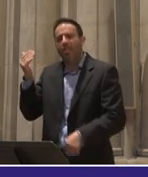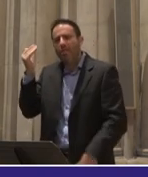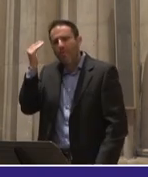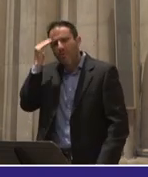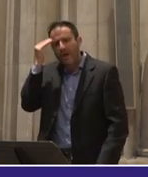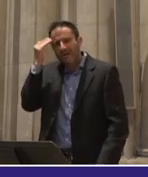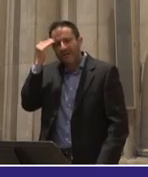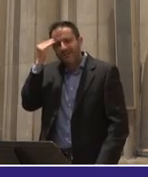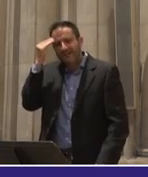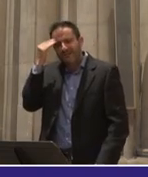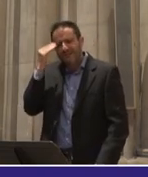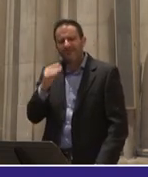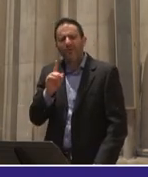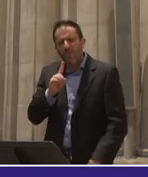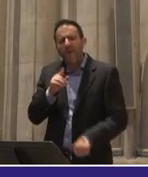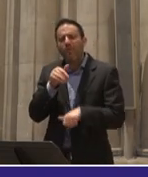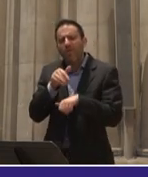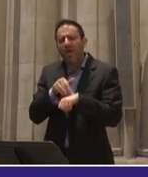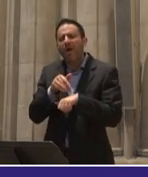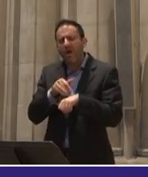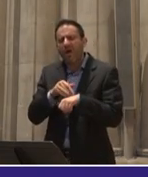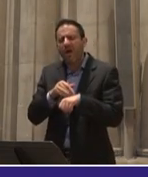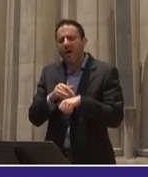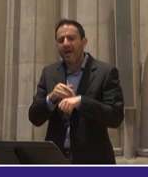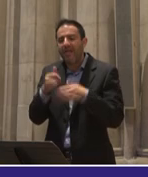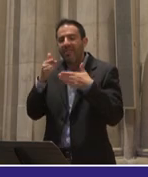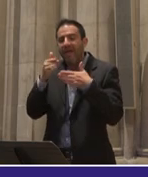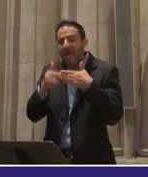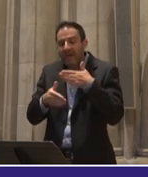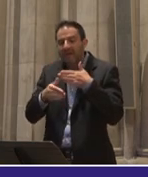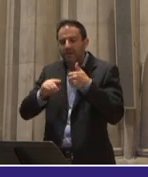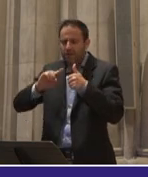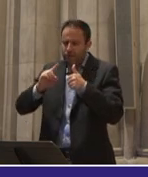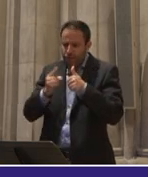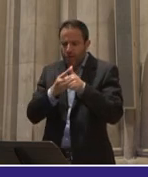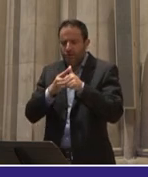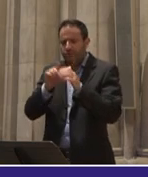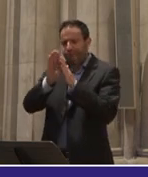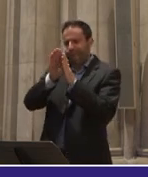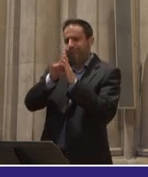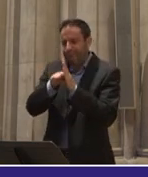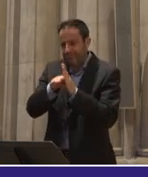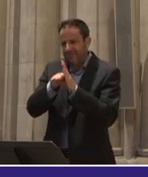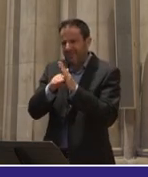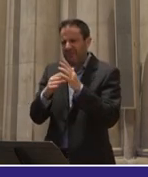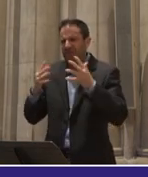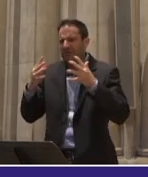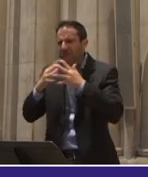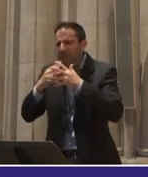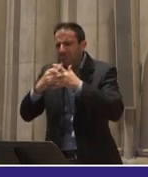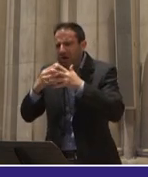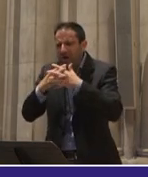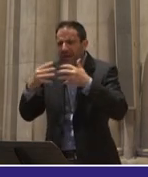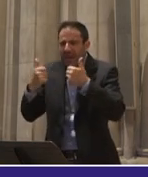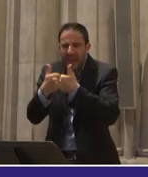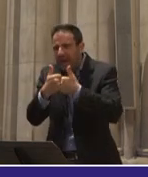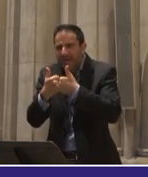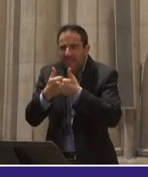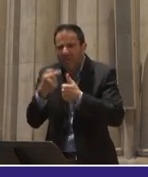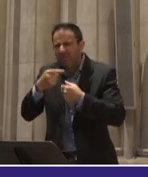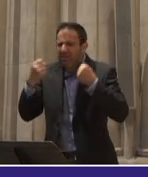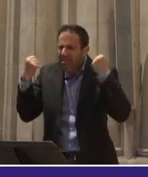in his life at the end of the first quarter. And as in a football game, there's a lot ahead of